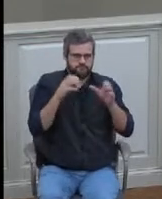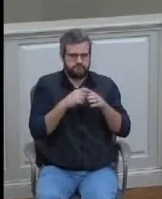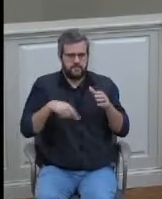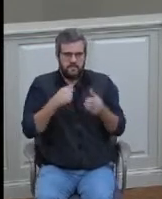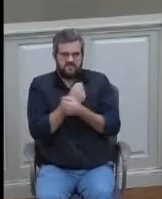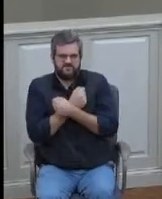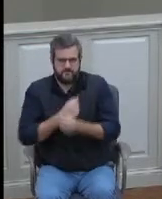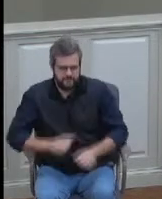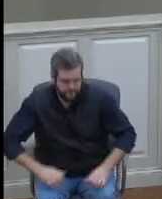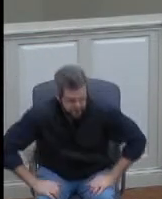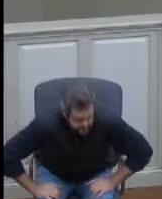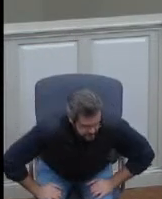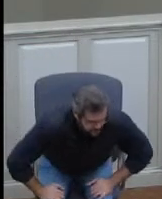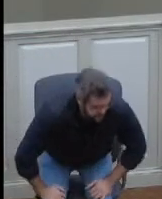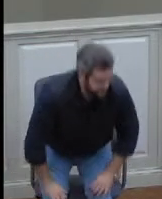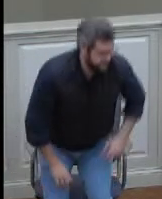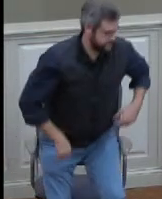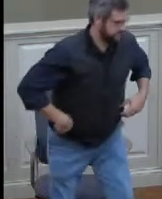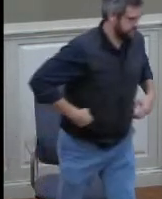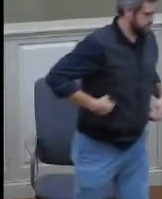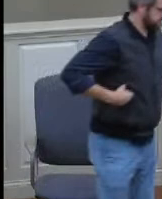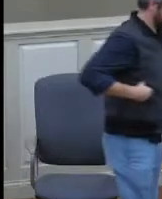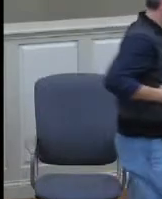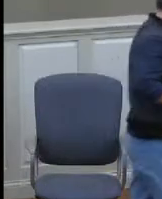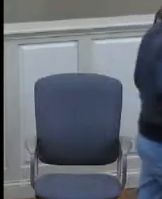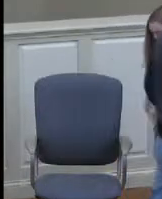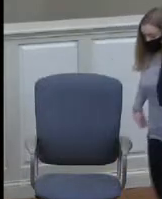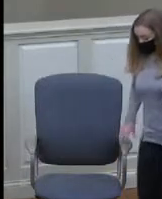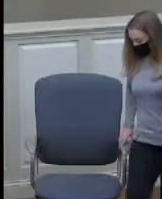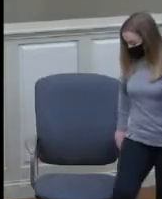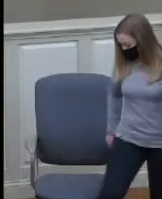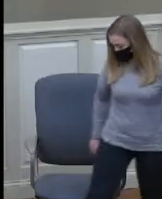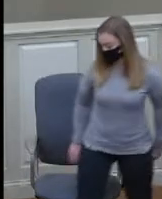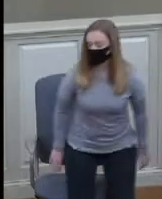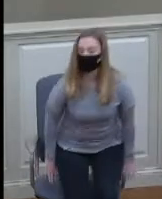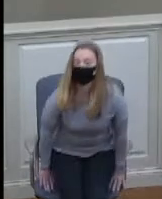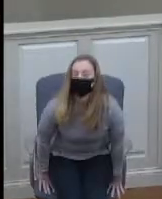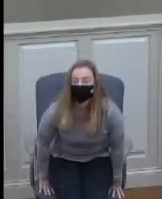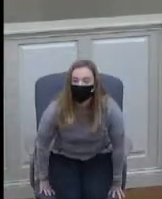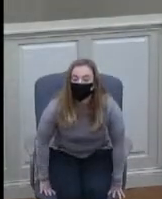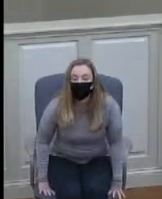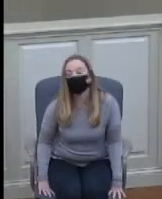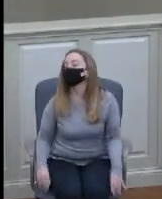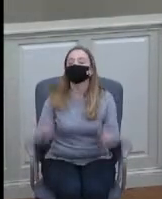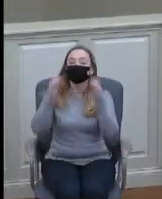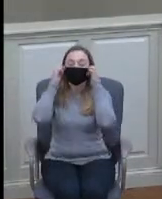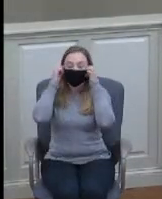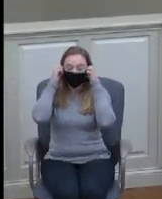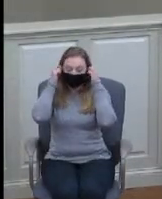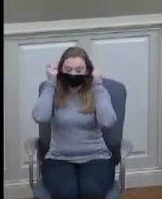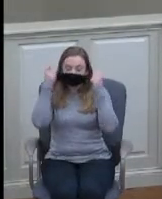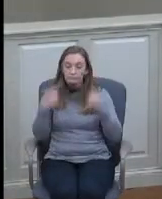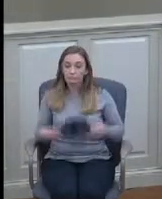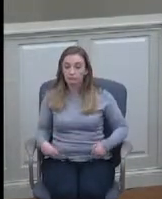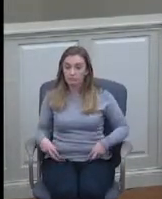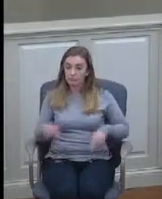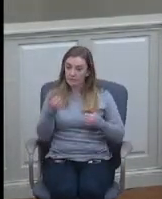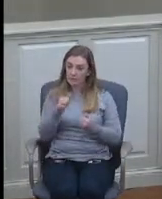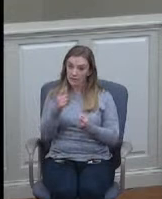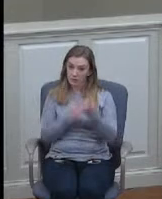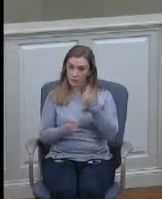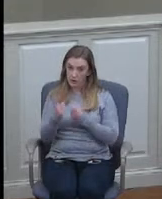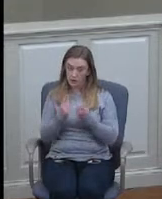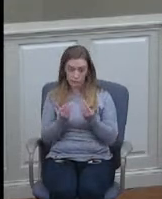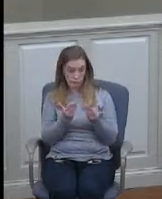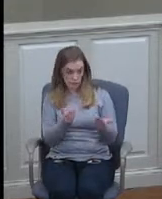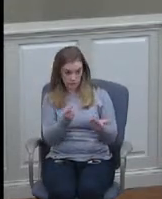here. Do y'all have any questions? We are in discussion. Any questions or comments? I will have. Are